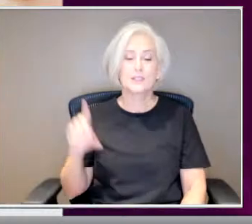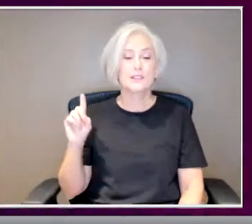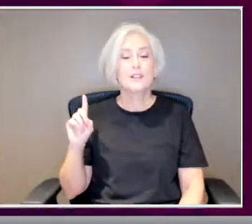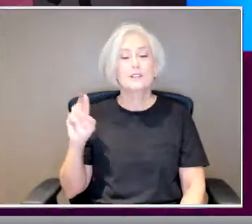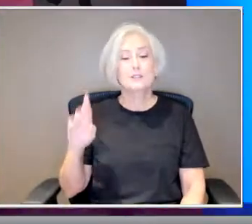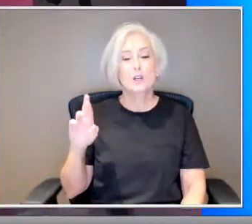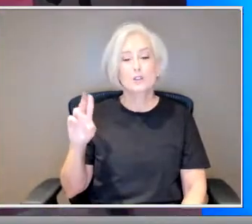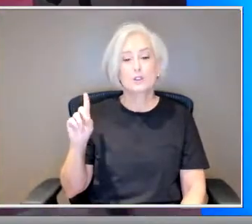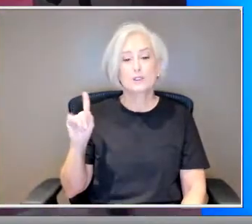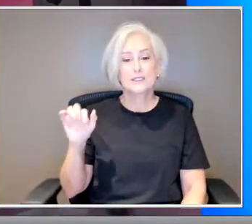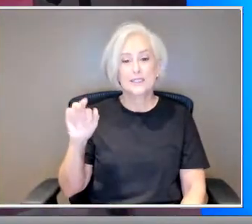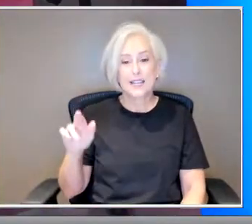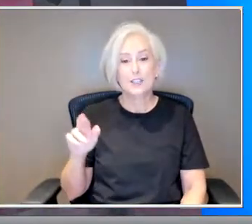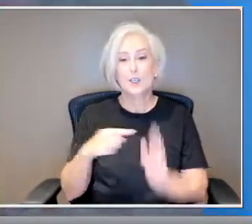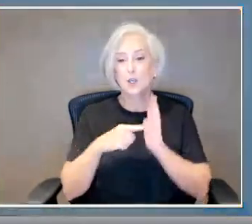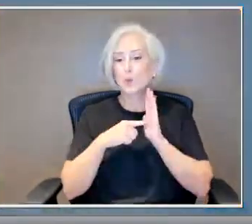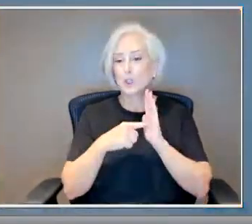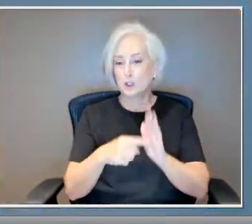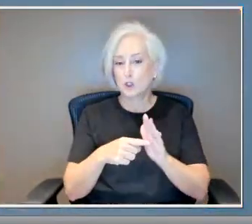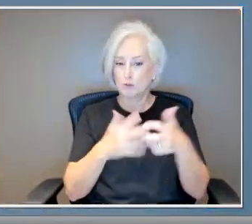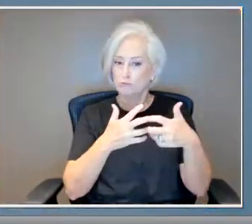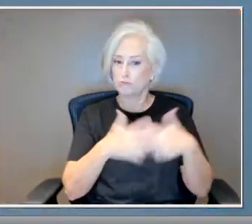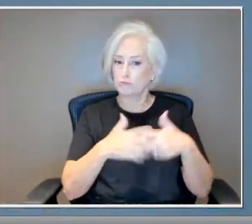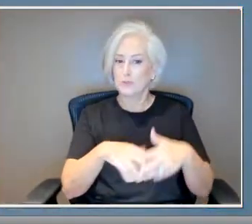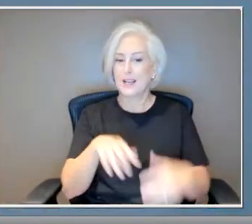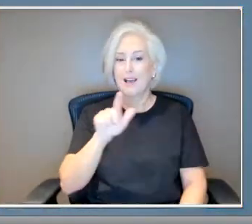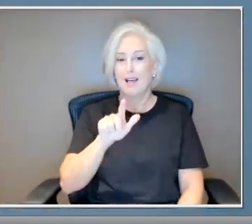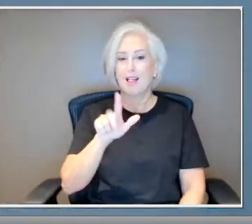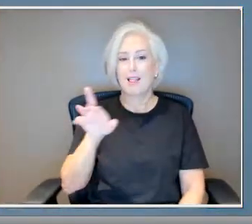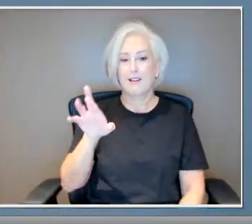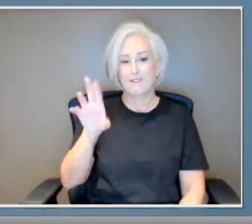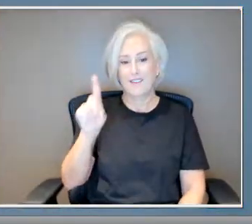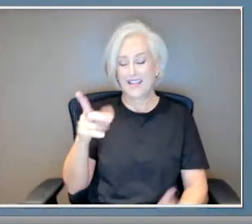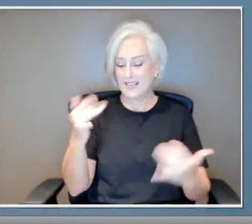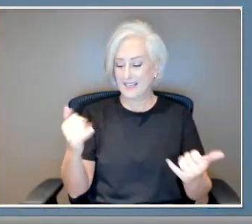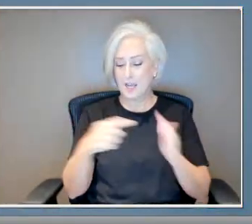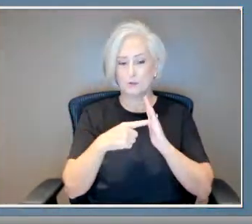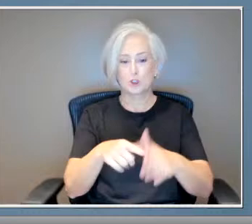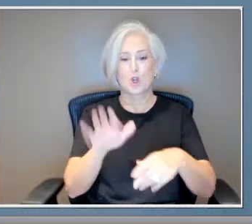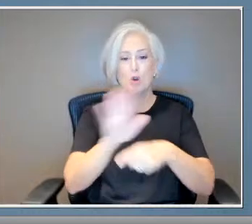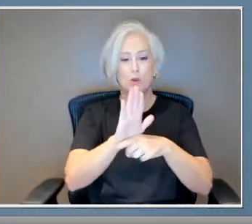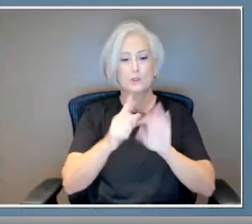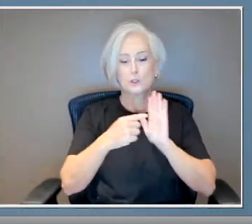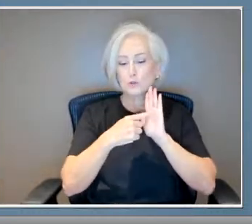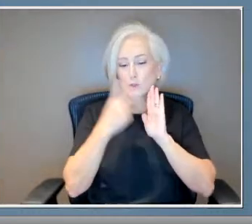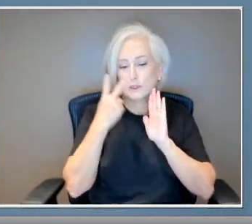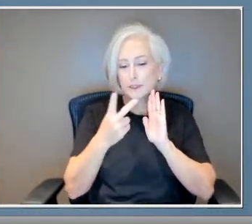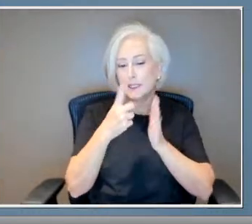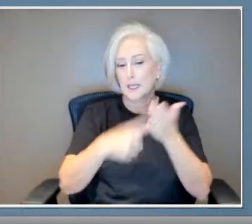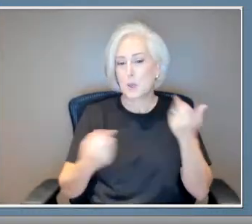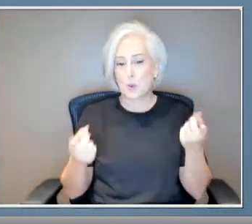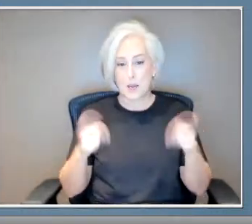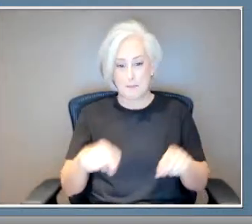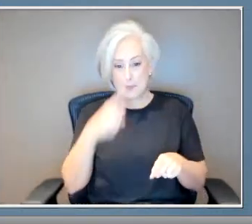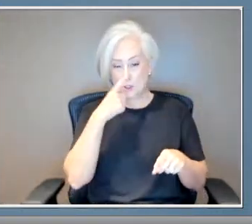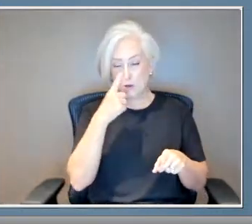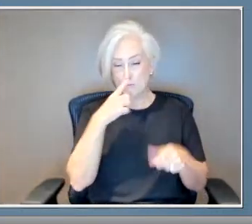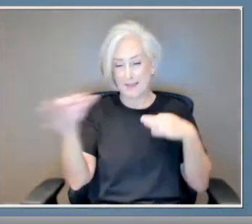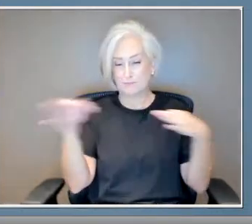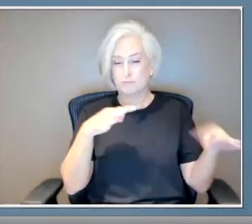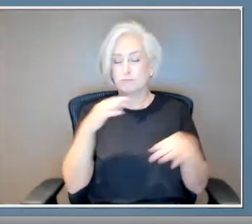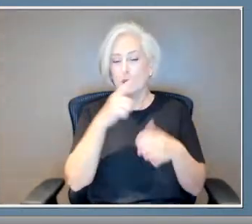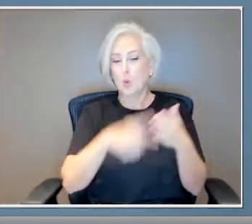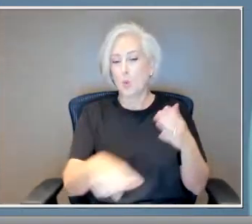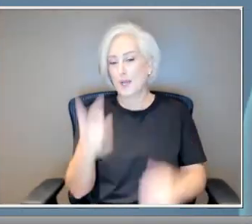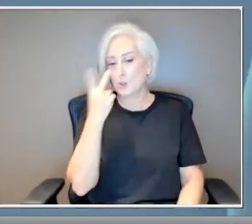the ELVAD, and now we want to show an animation of what's happening inside the body. Can you walk us through what we're looking at here and how